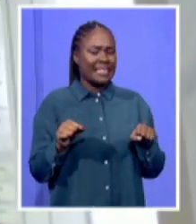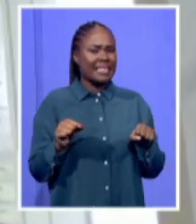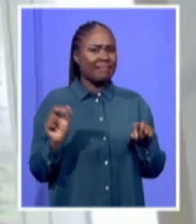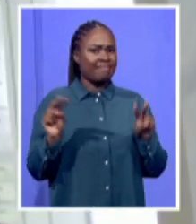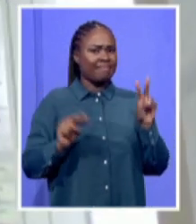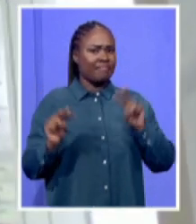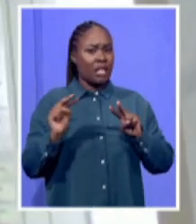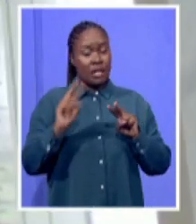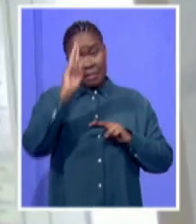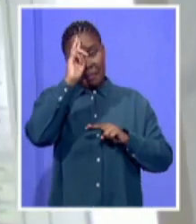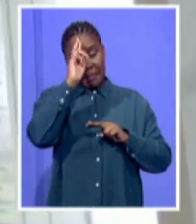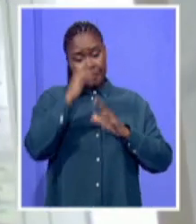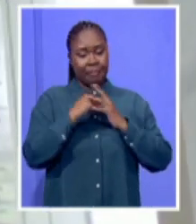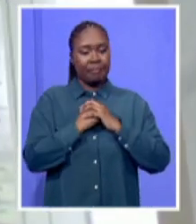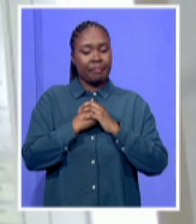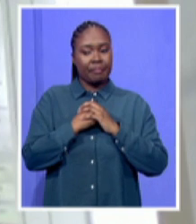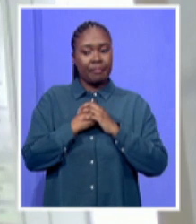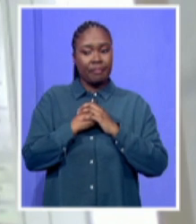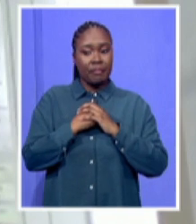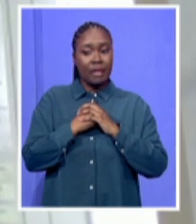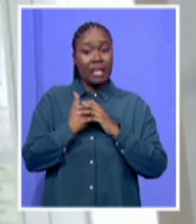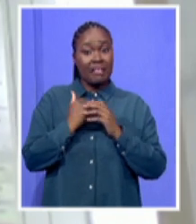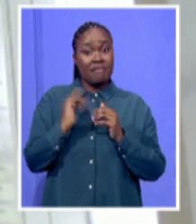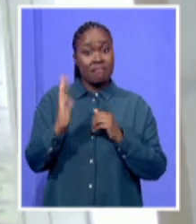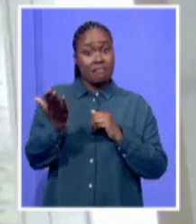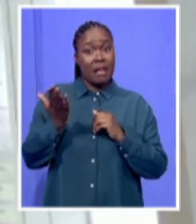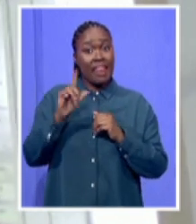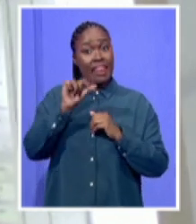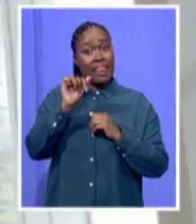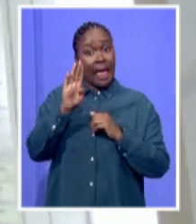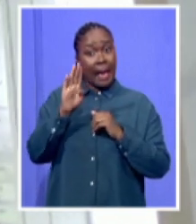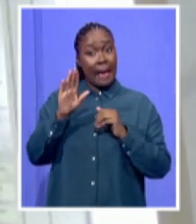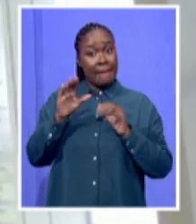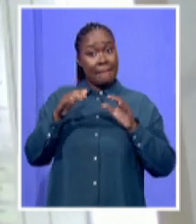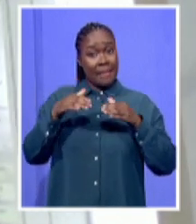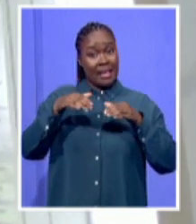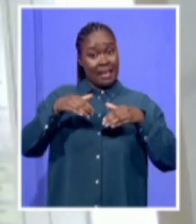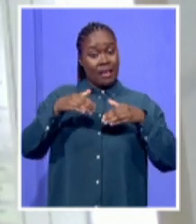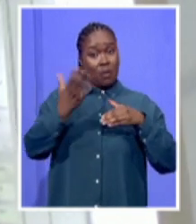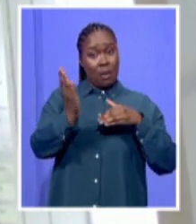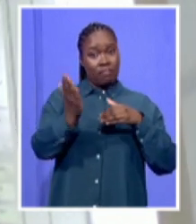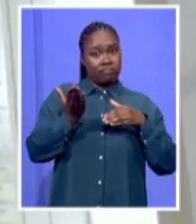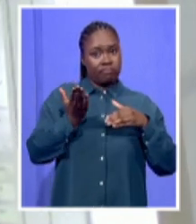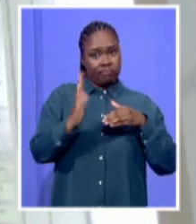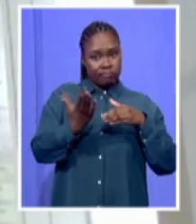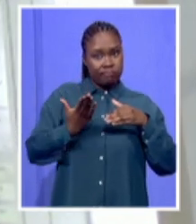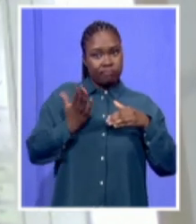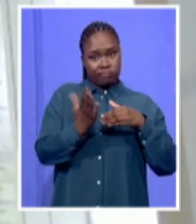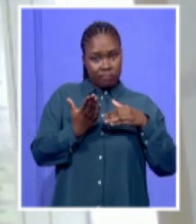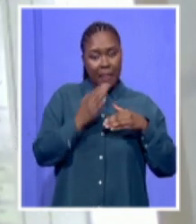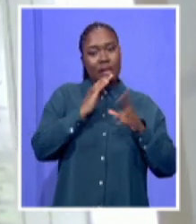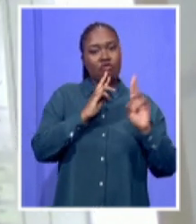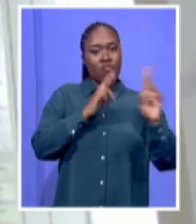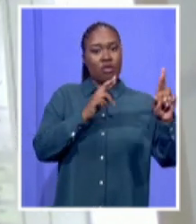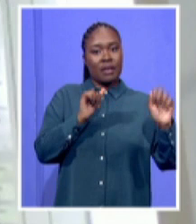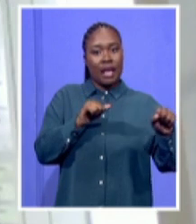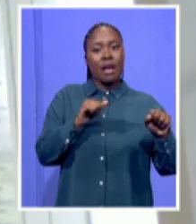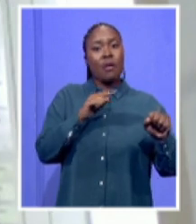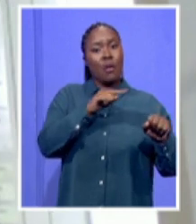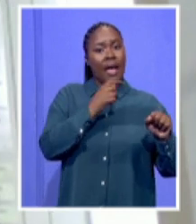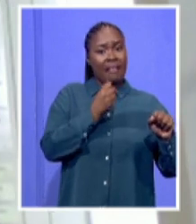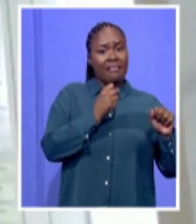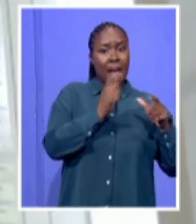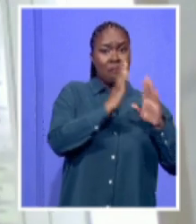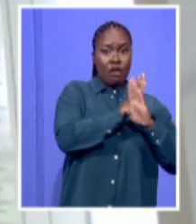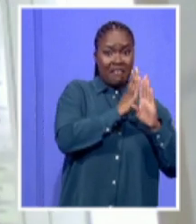and report on what you receive in the laboratories, and we have a very big network of both public and private laboratories,